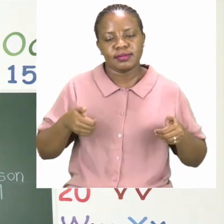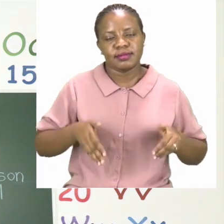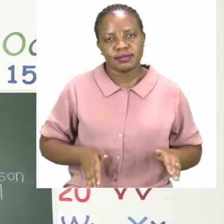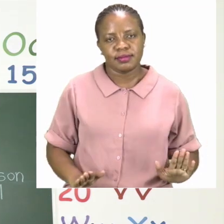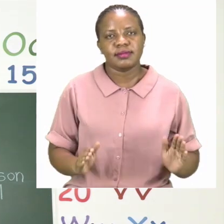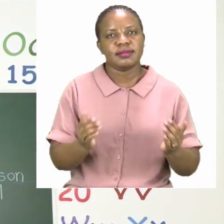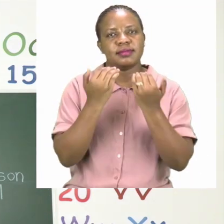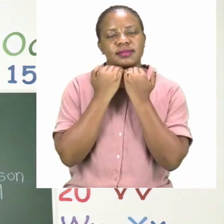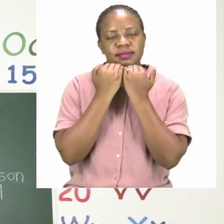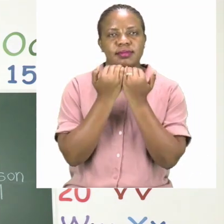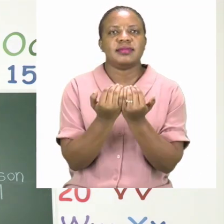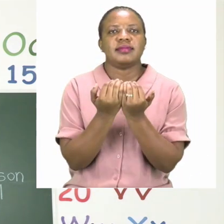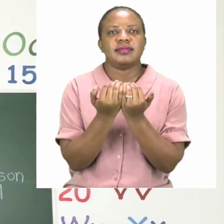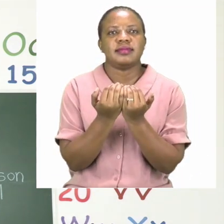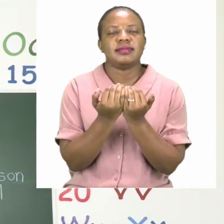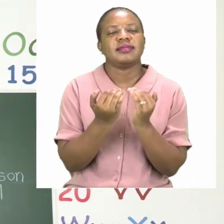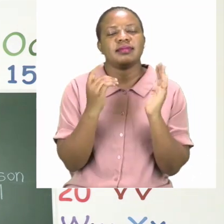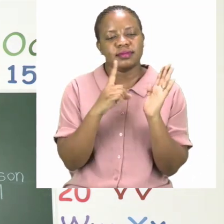very important for us to